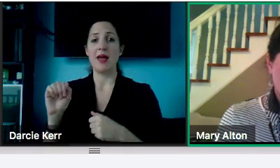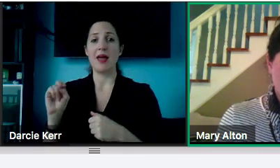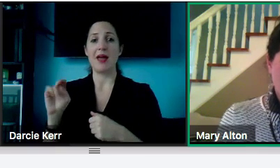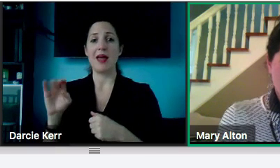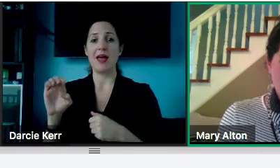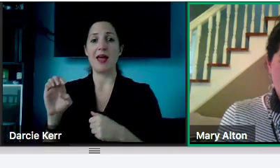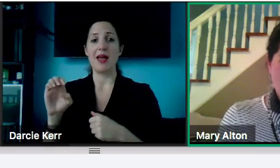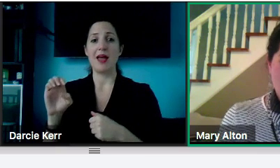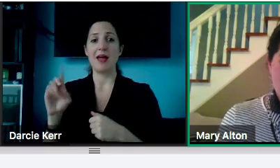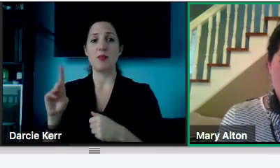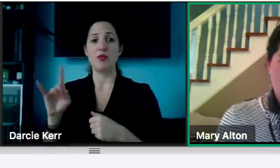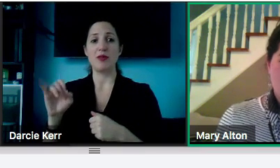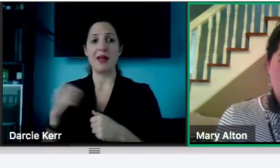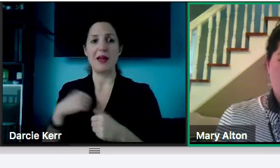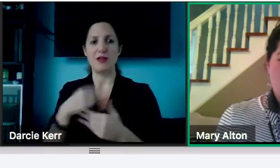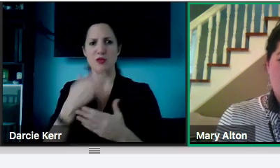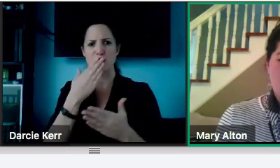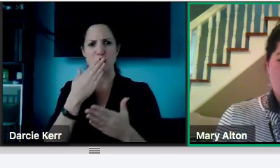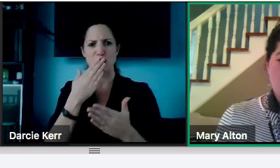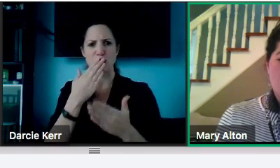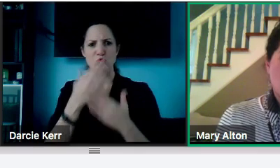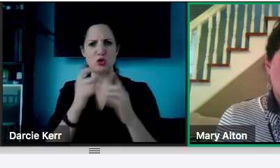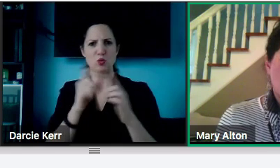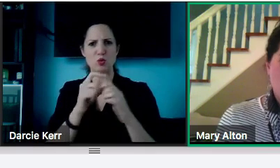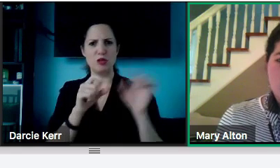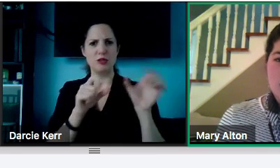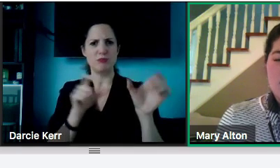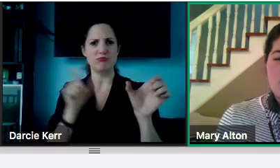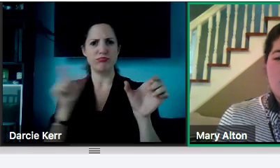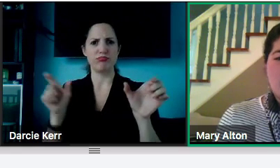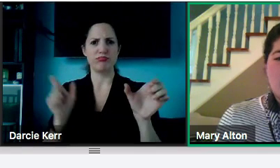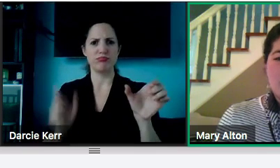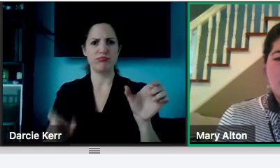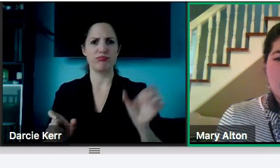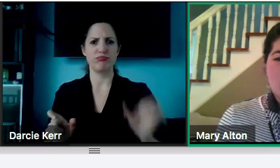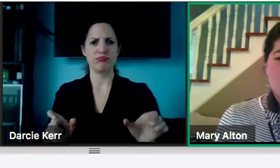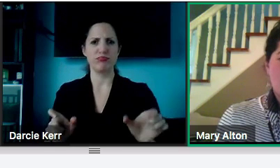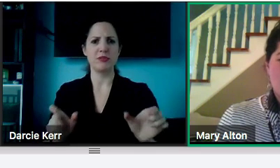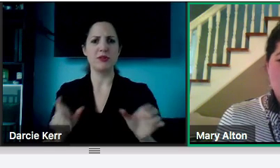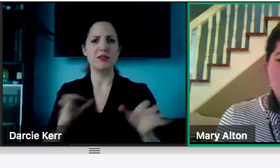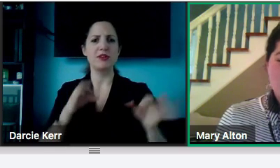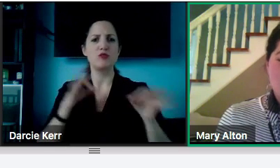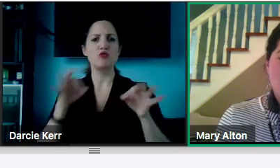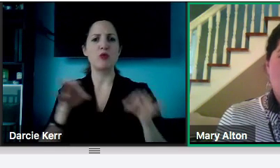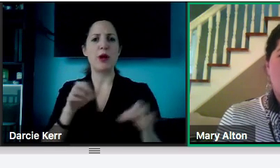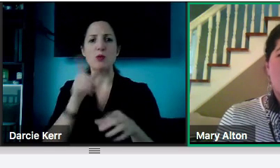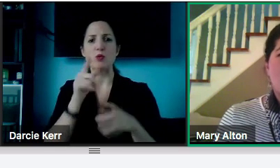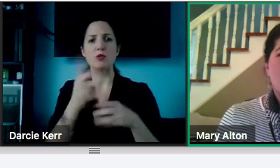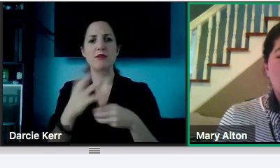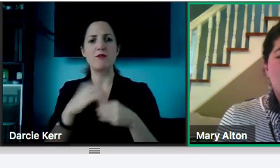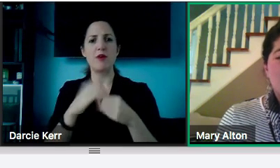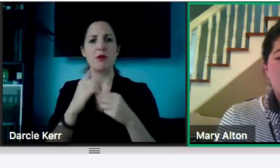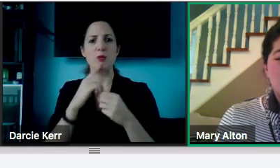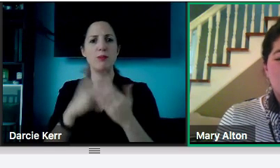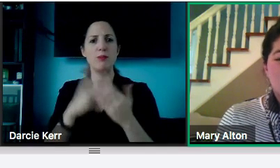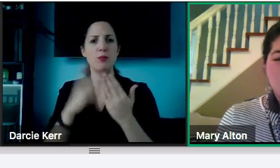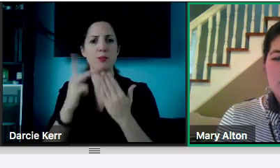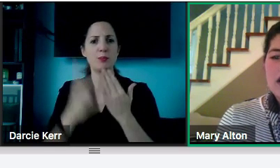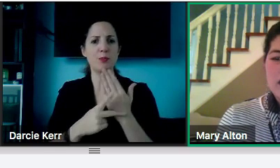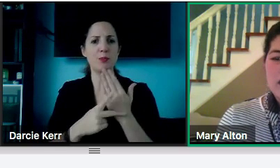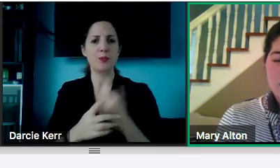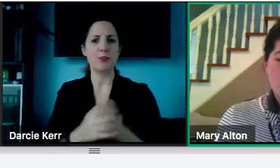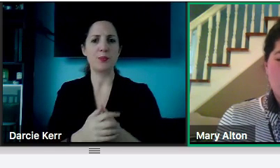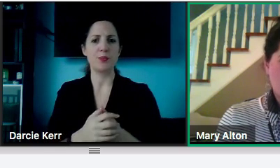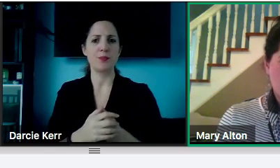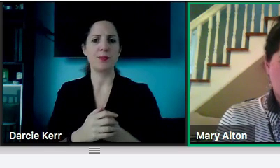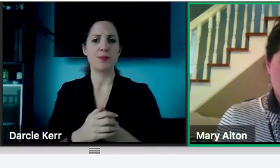words here to describe who our participants are. They really are incredible